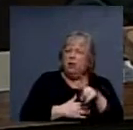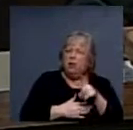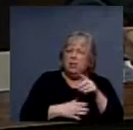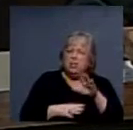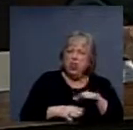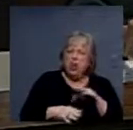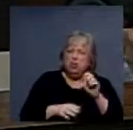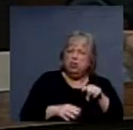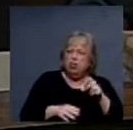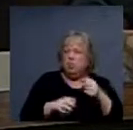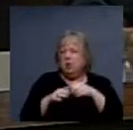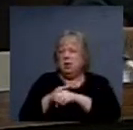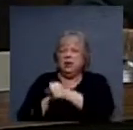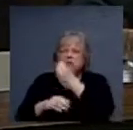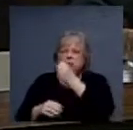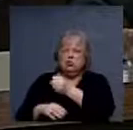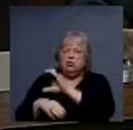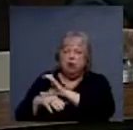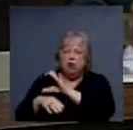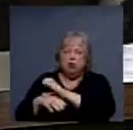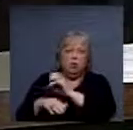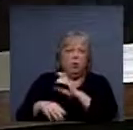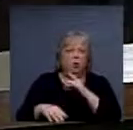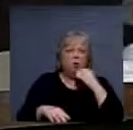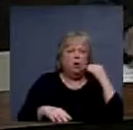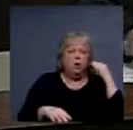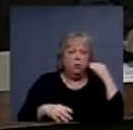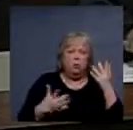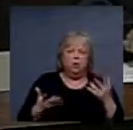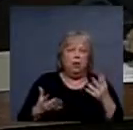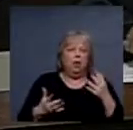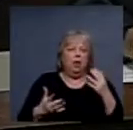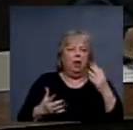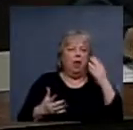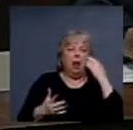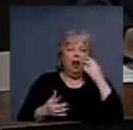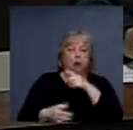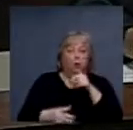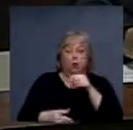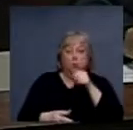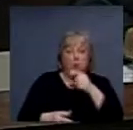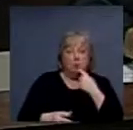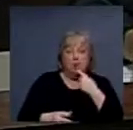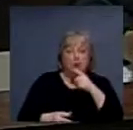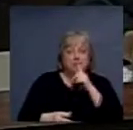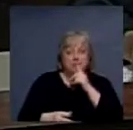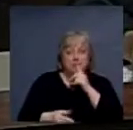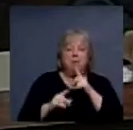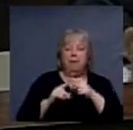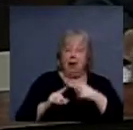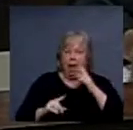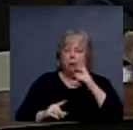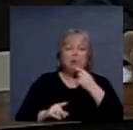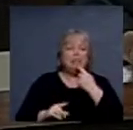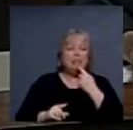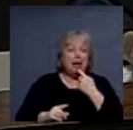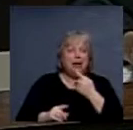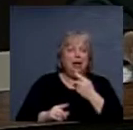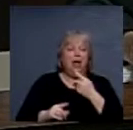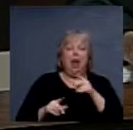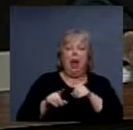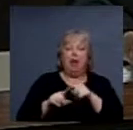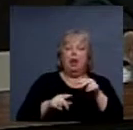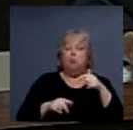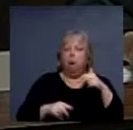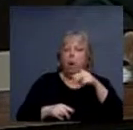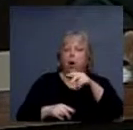church. If not at church, at home. And I know that you all won't say this, but I will say it. And I say this as I walk these streets of the